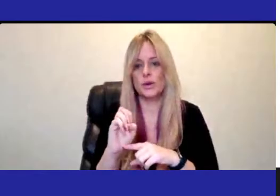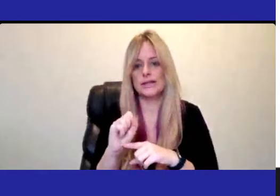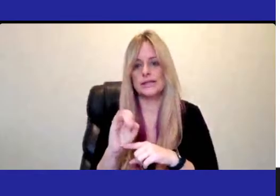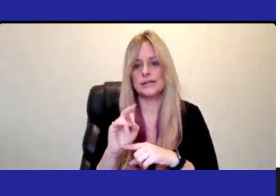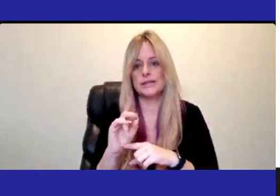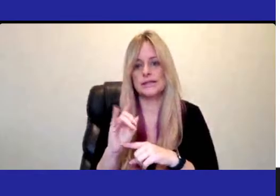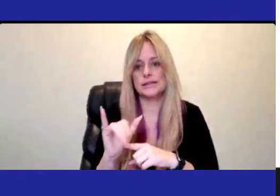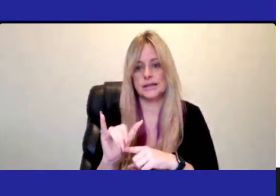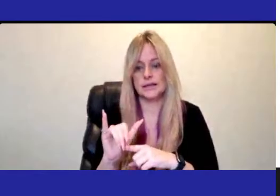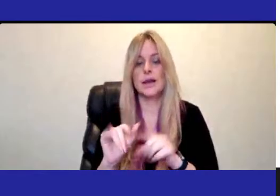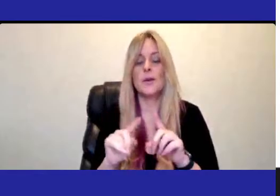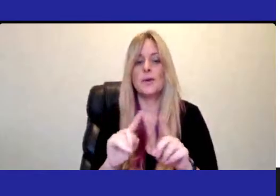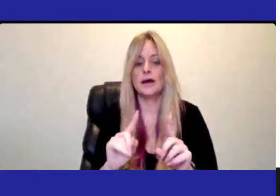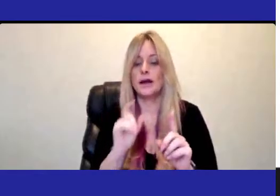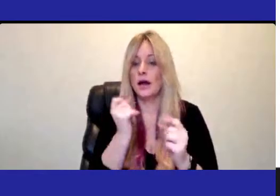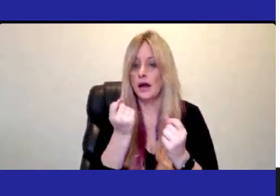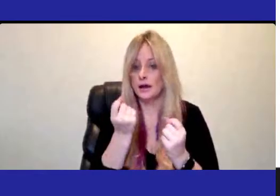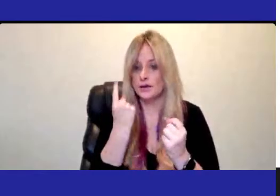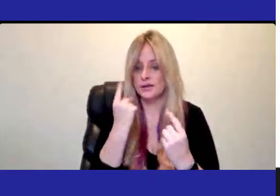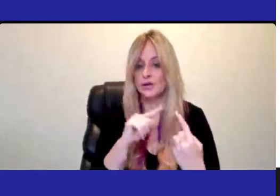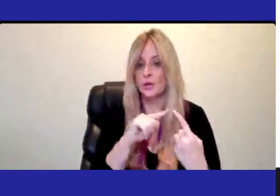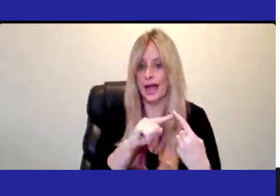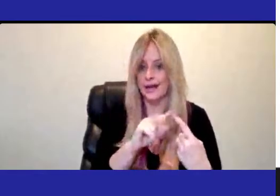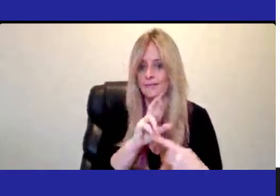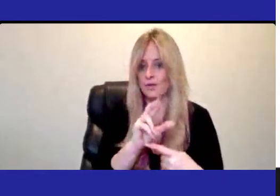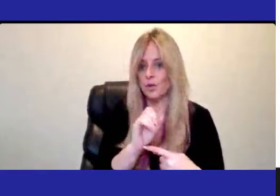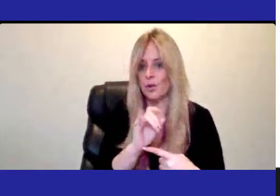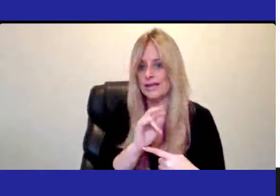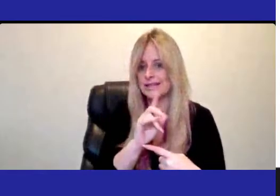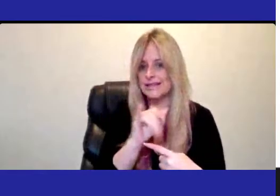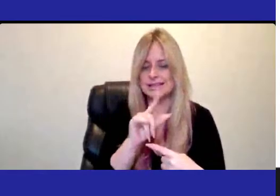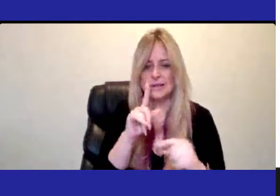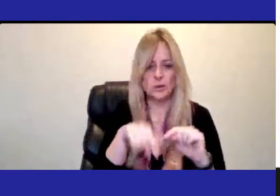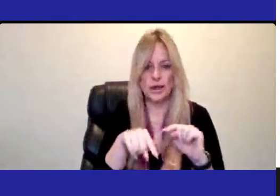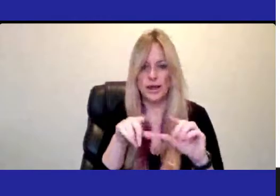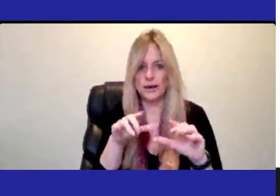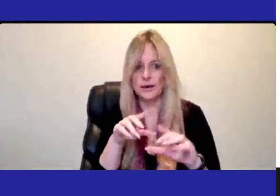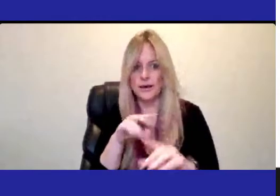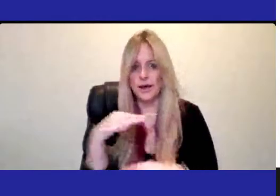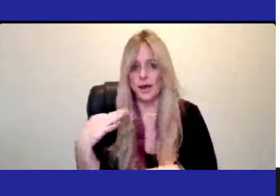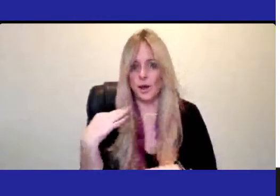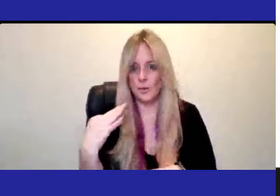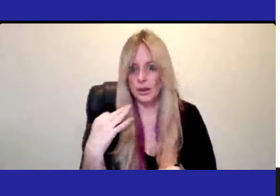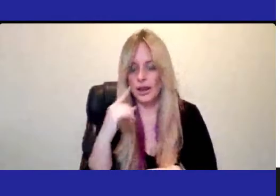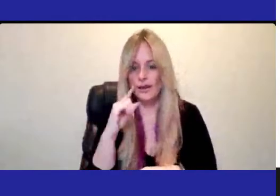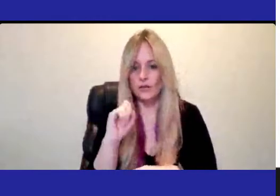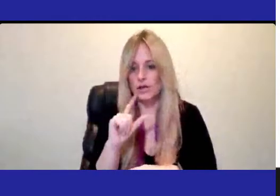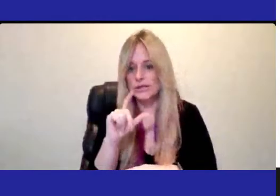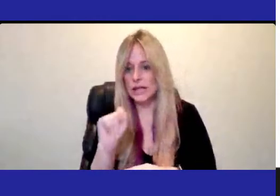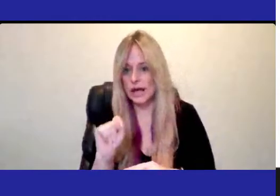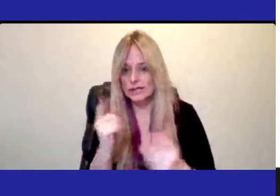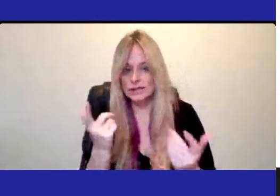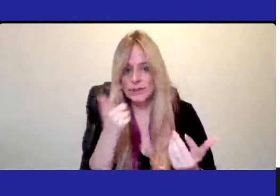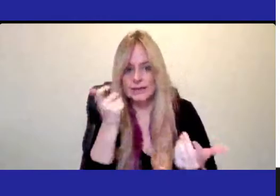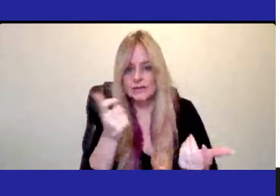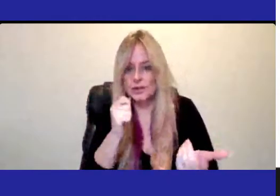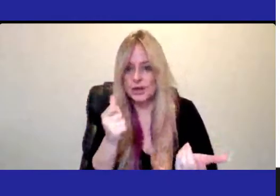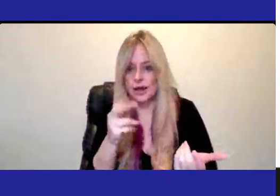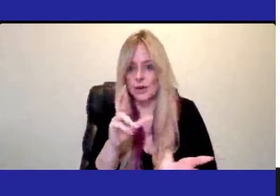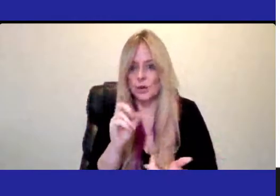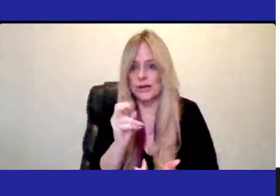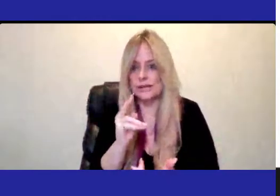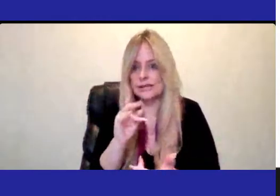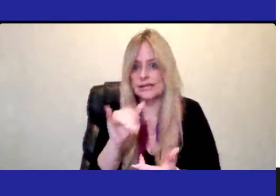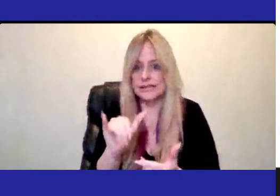that until you have the residency, you can't apply for slots because you're not a residency yet. But from what